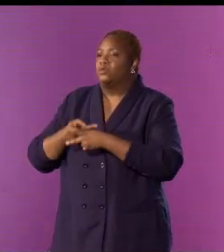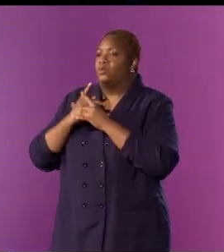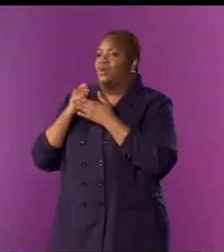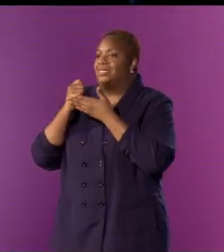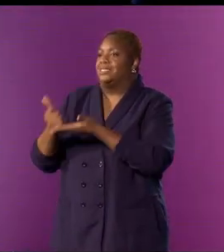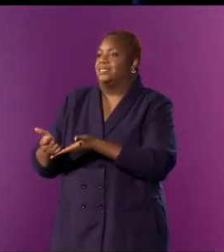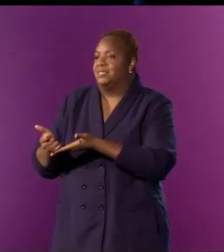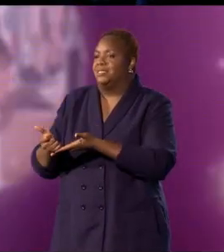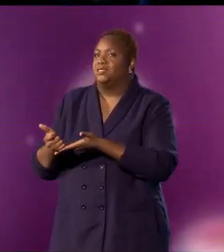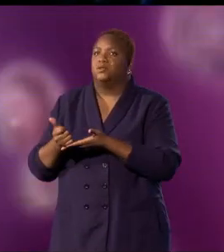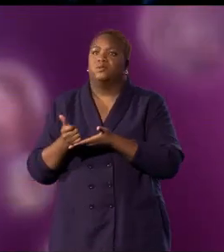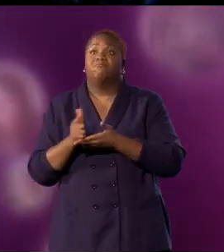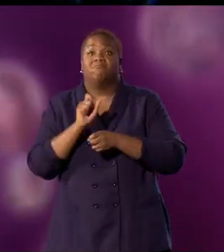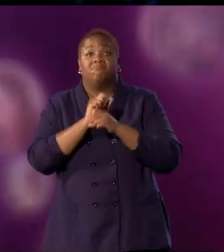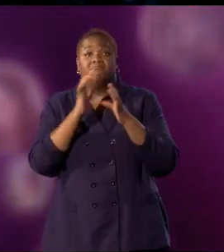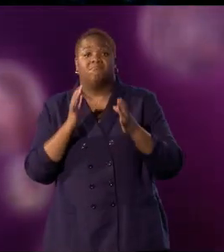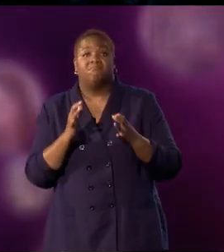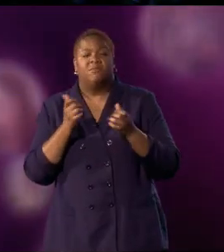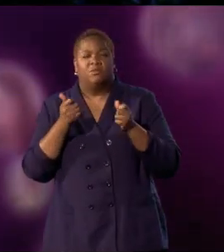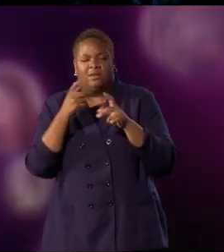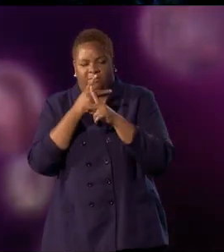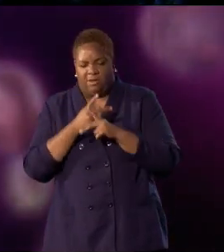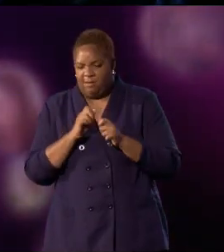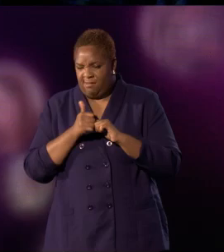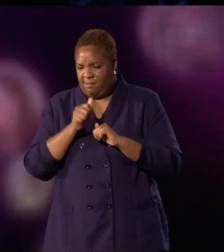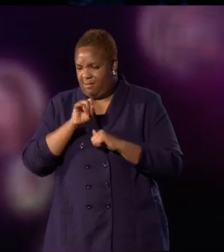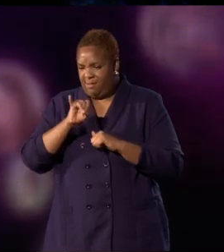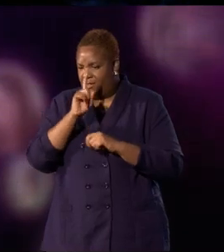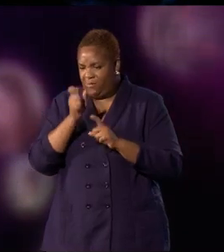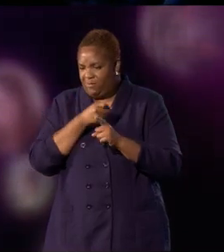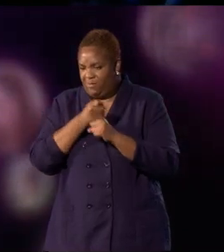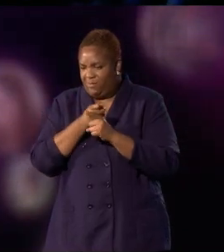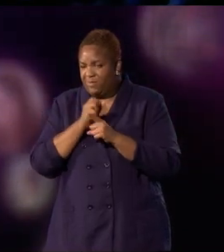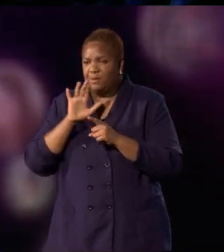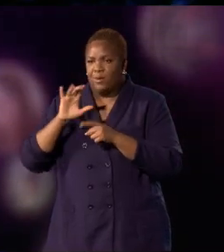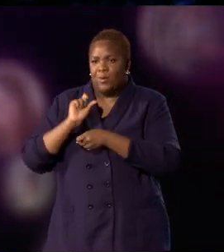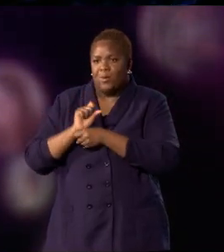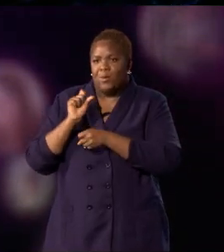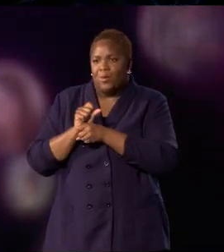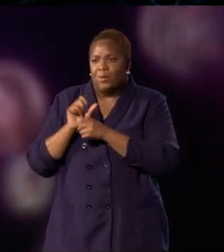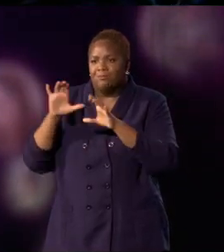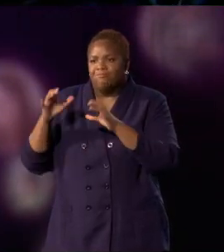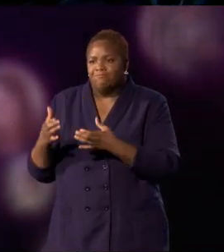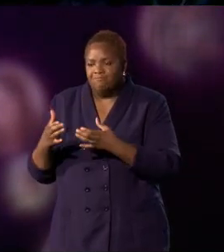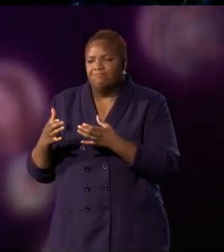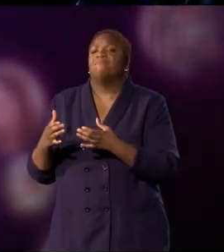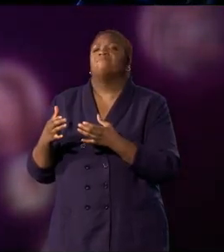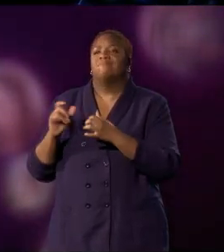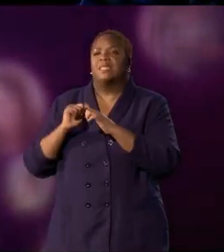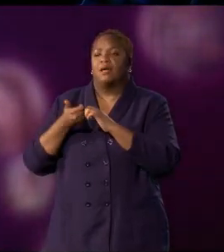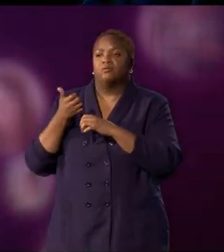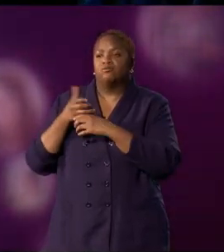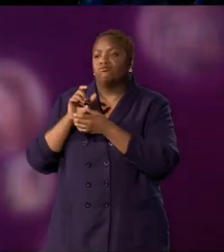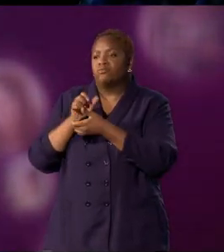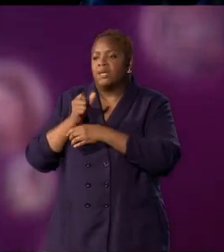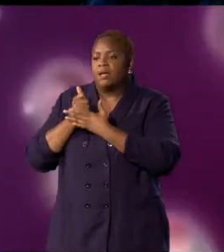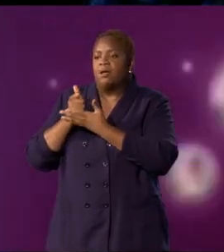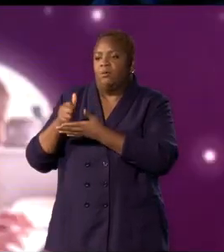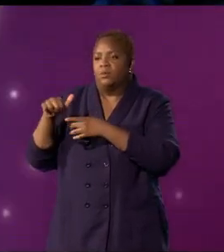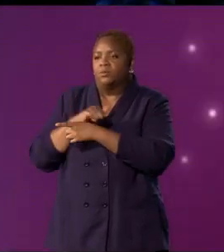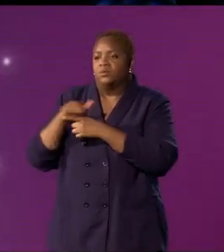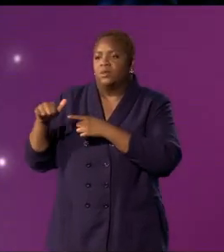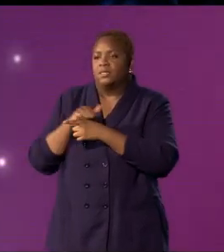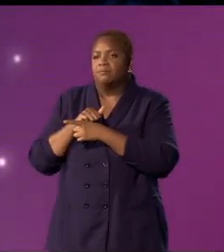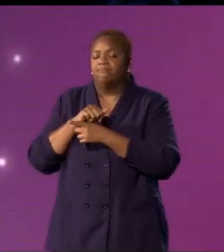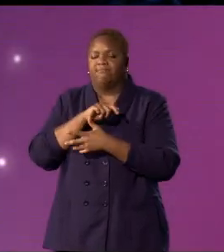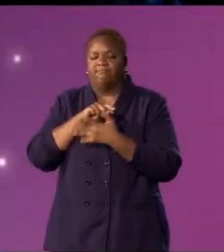assistance. And the employer trying to figure out how AI will impact her workforce and how she can help with training. These